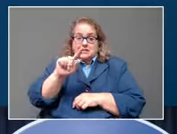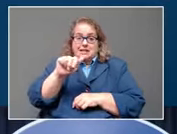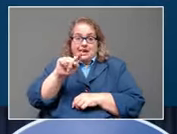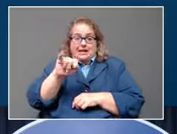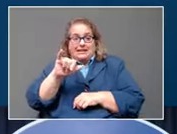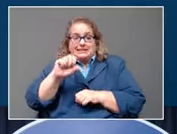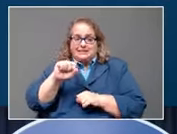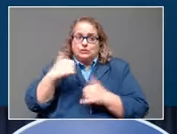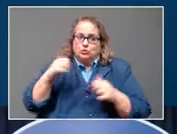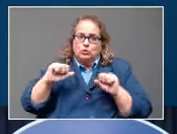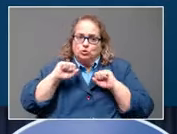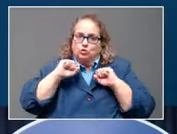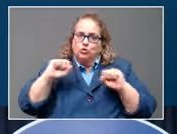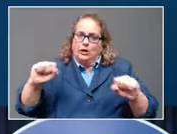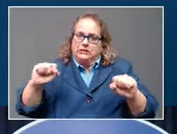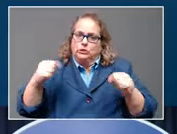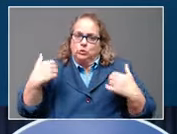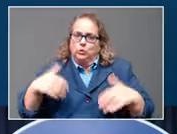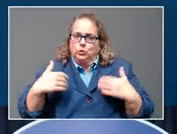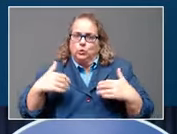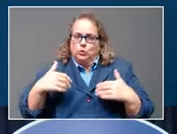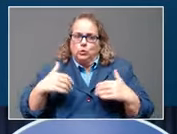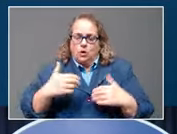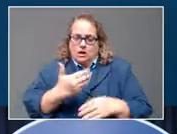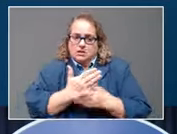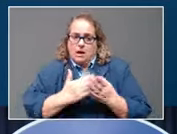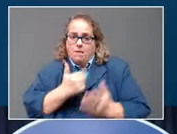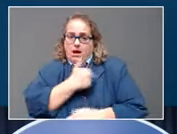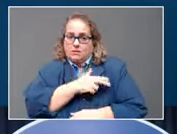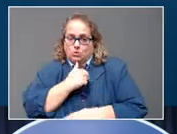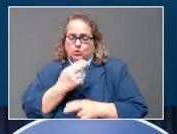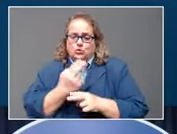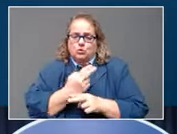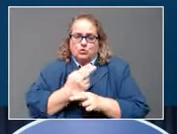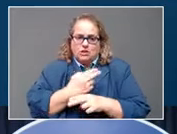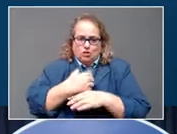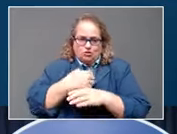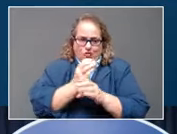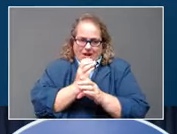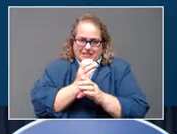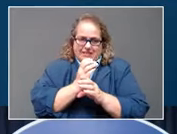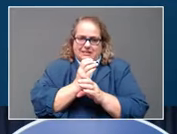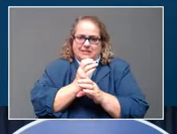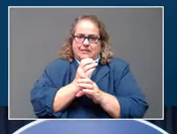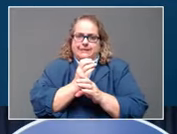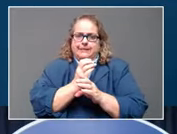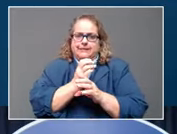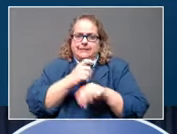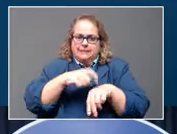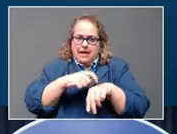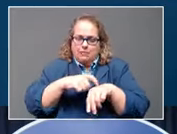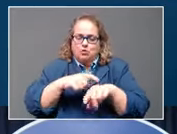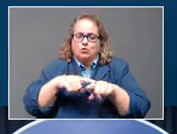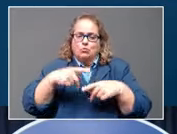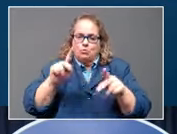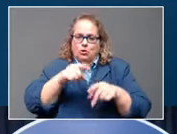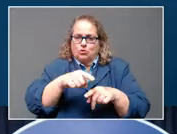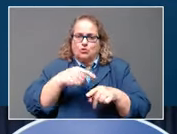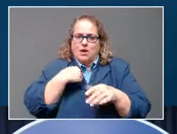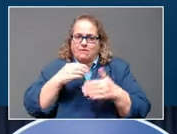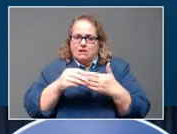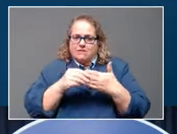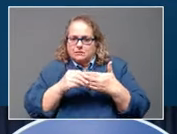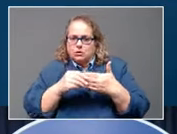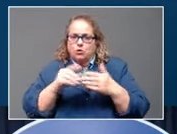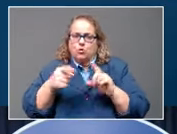some hospitals that are using crisis standards, which allow them to have some latitude in when they bring